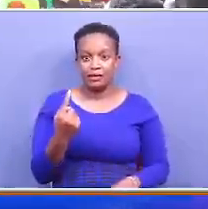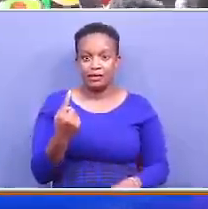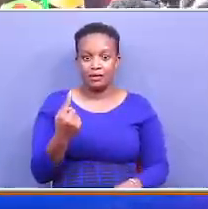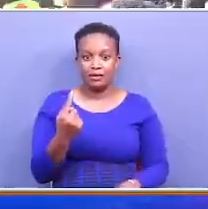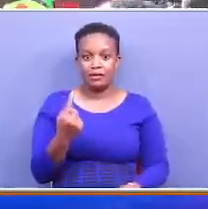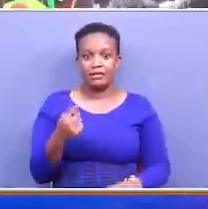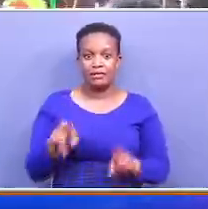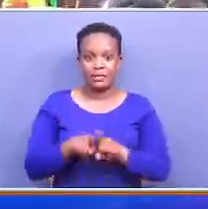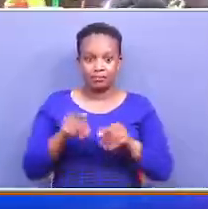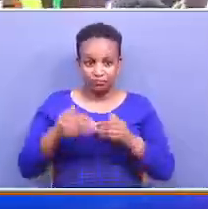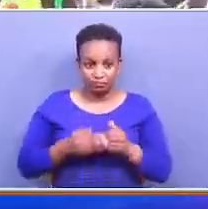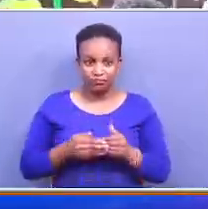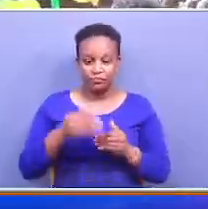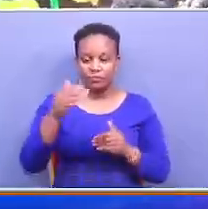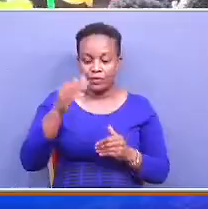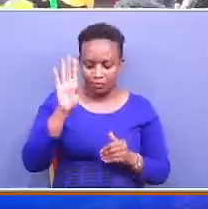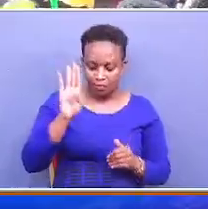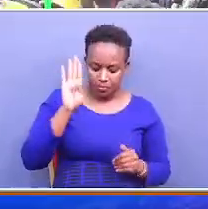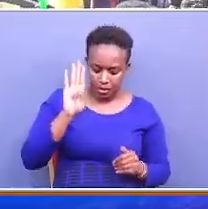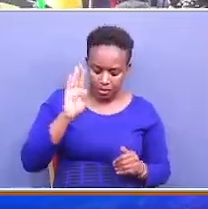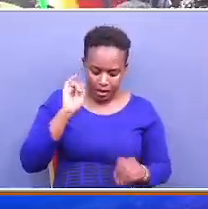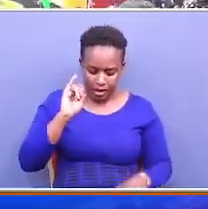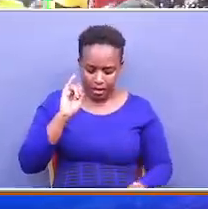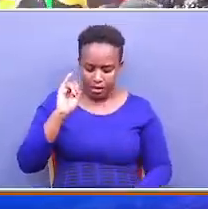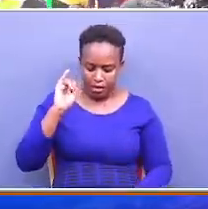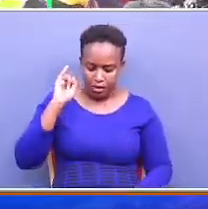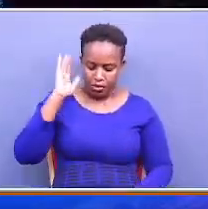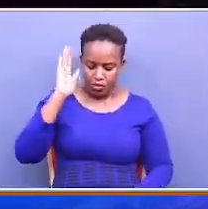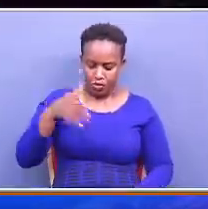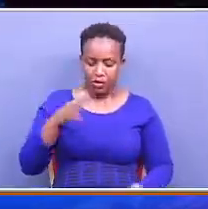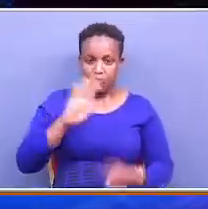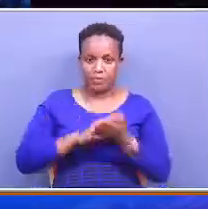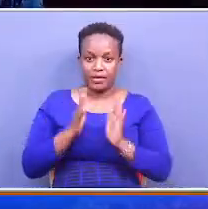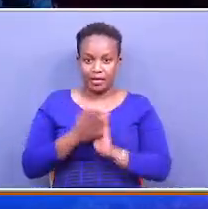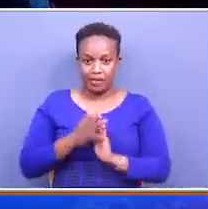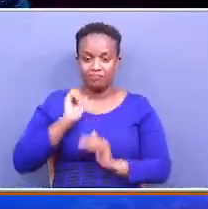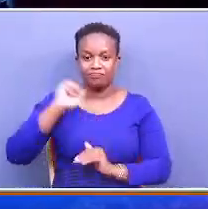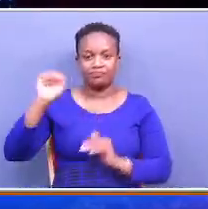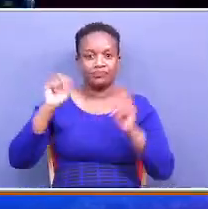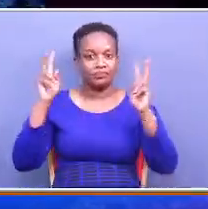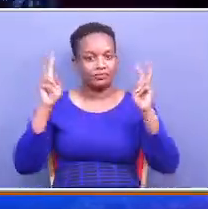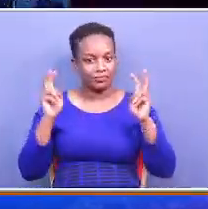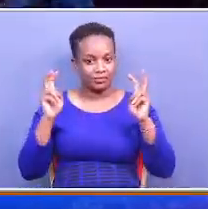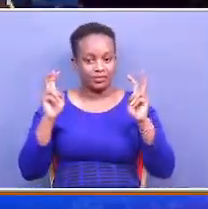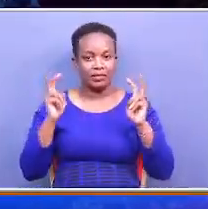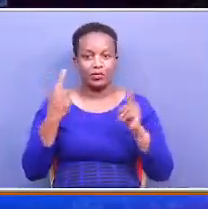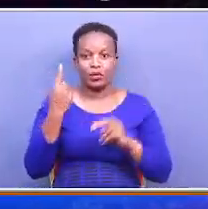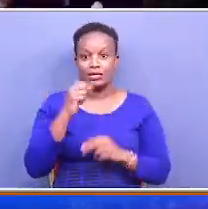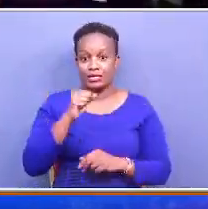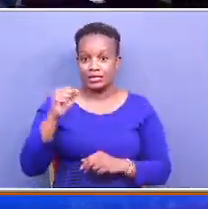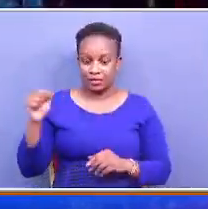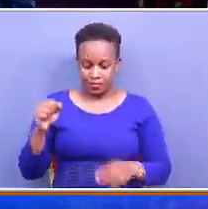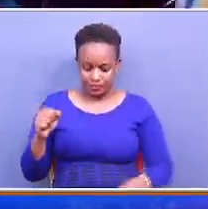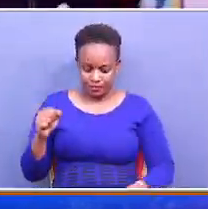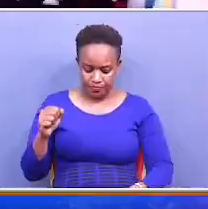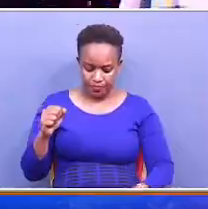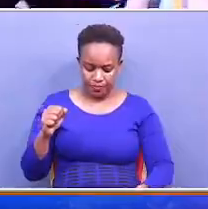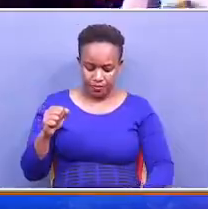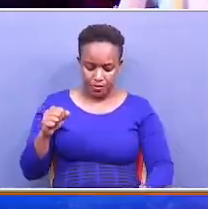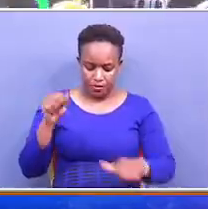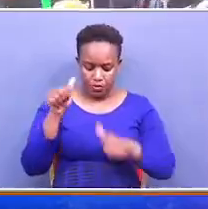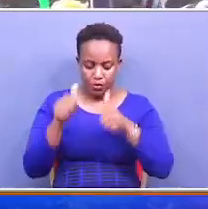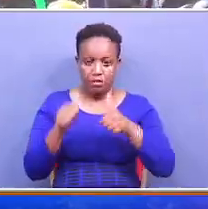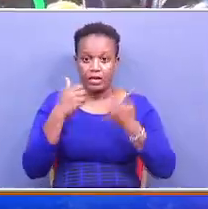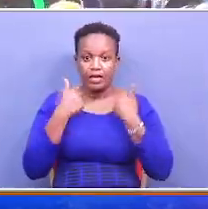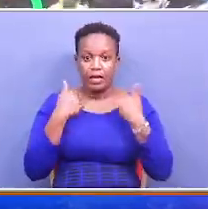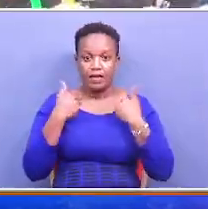Going forward, the BBI will indubitably be a political weapon, hurting one side of the campaigns while emboldening the other